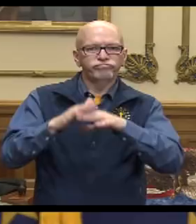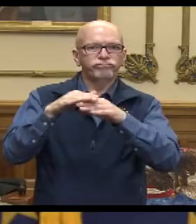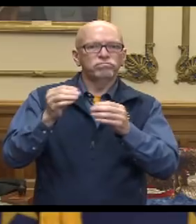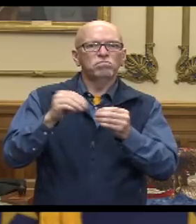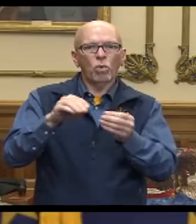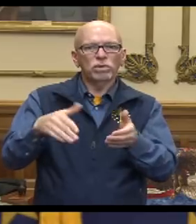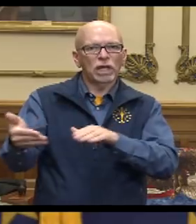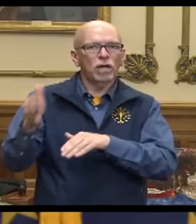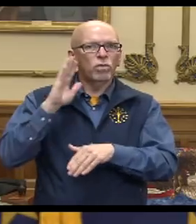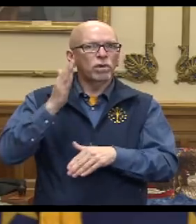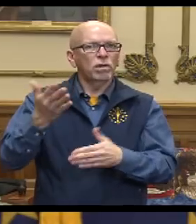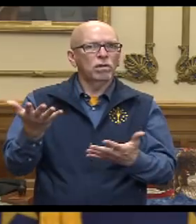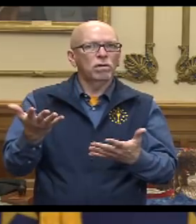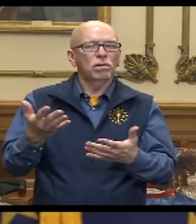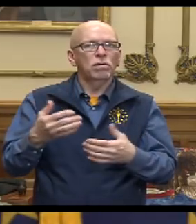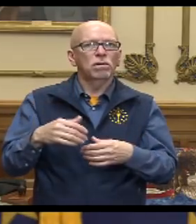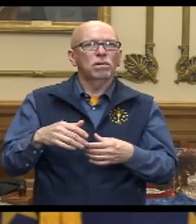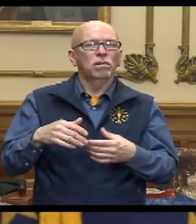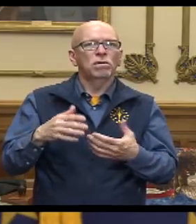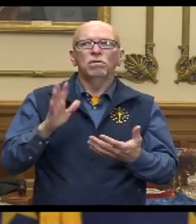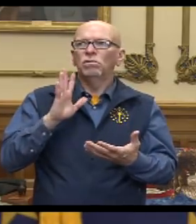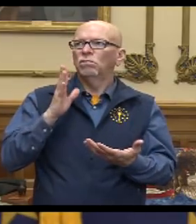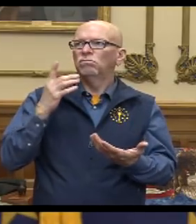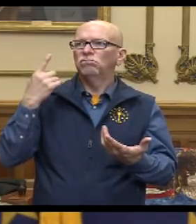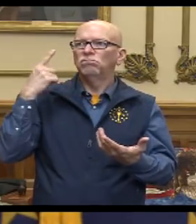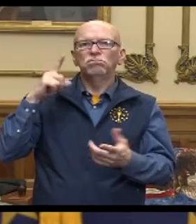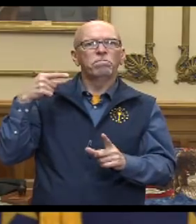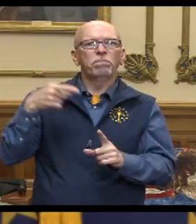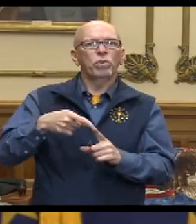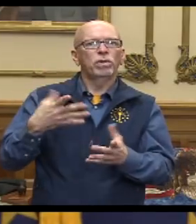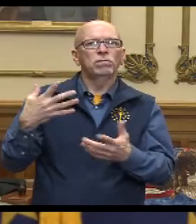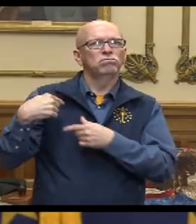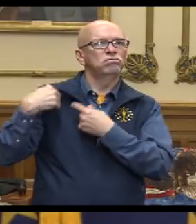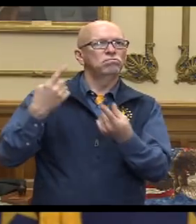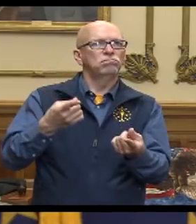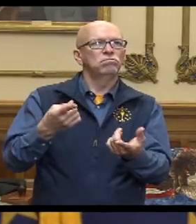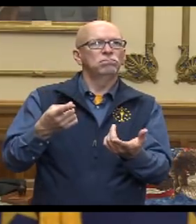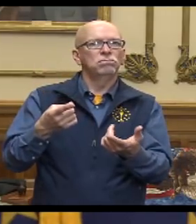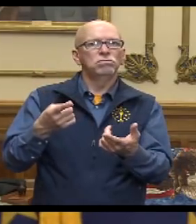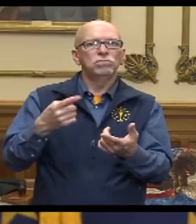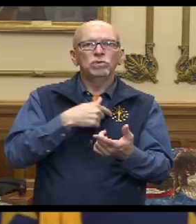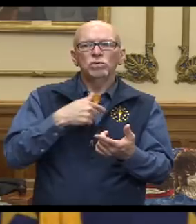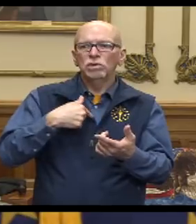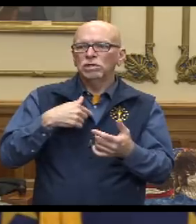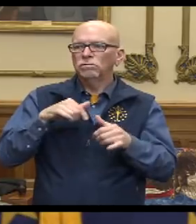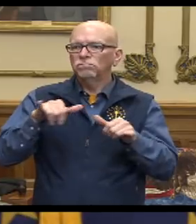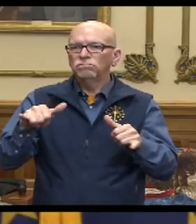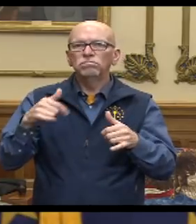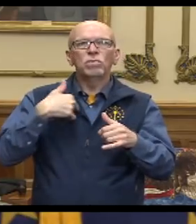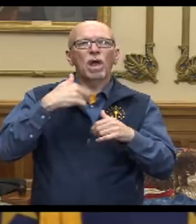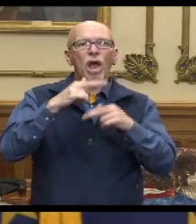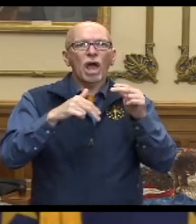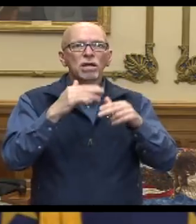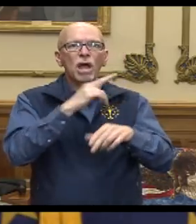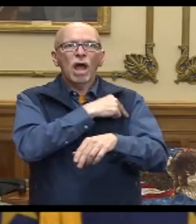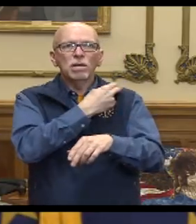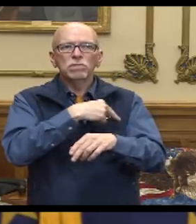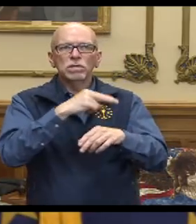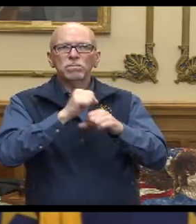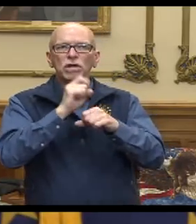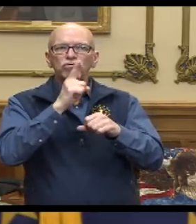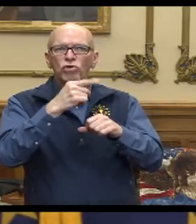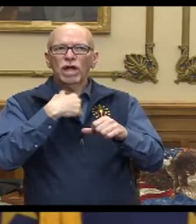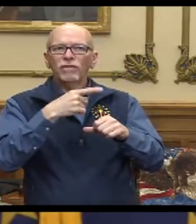deaths, was the point to build in hospital capacity, or was it